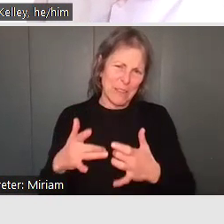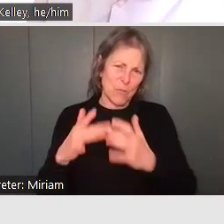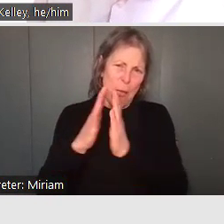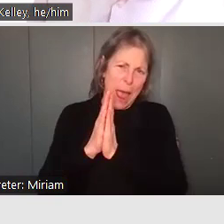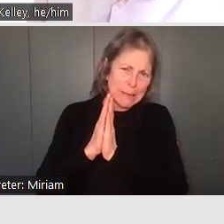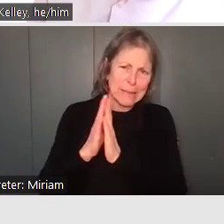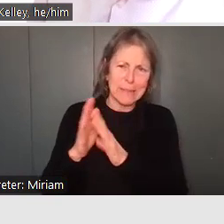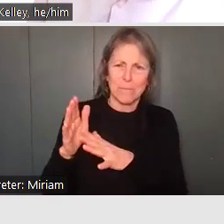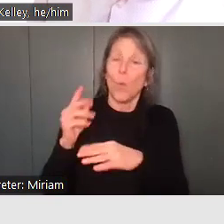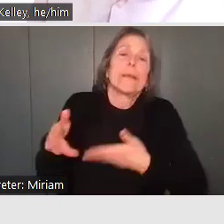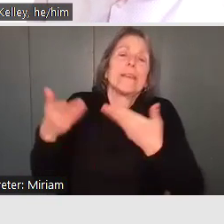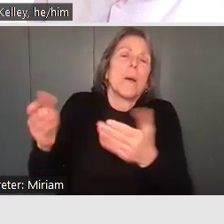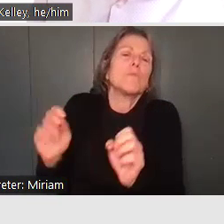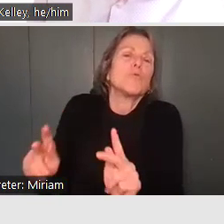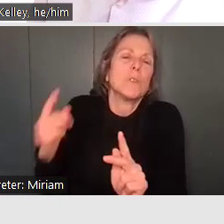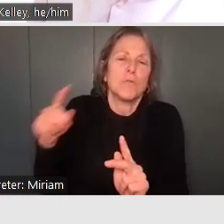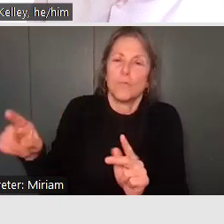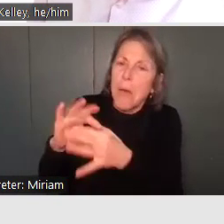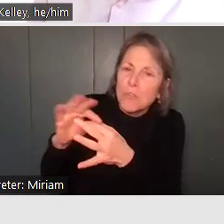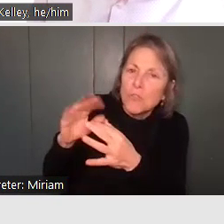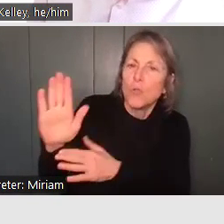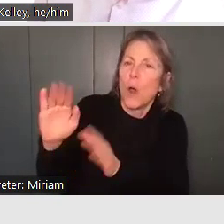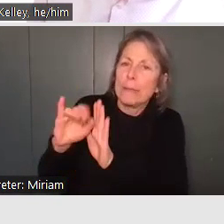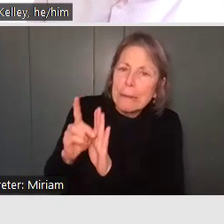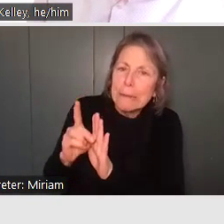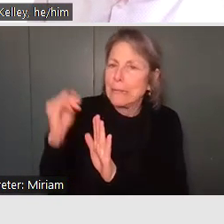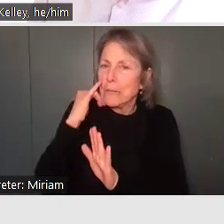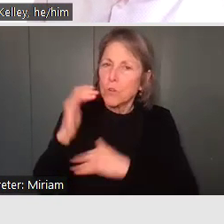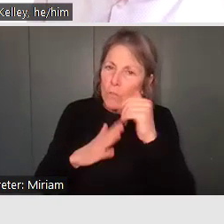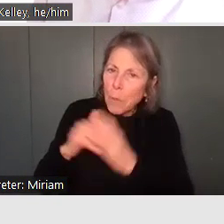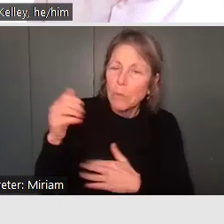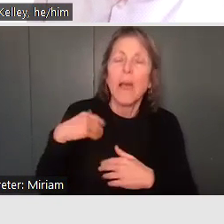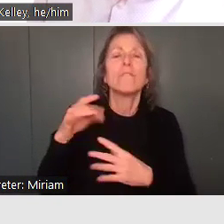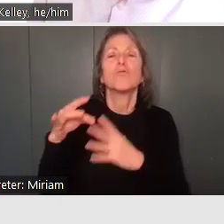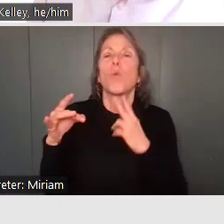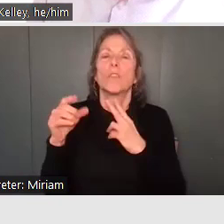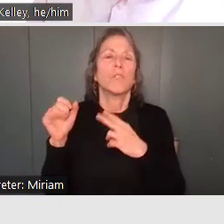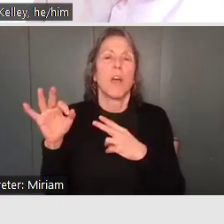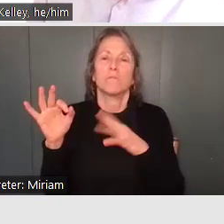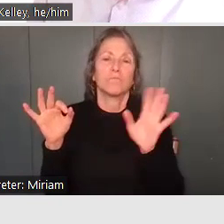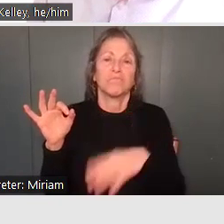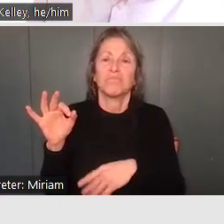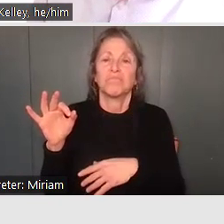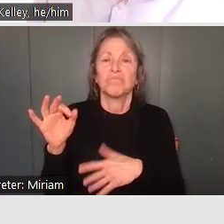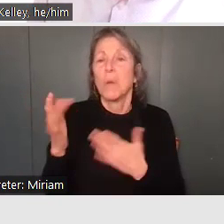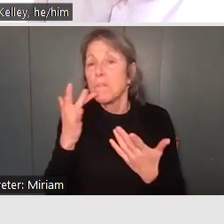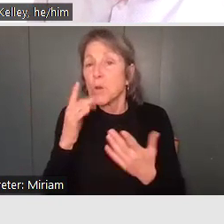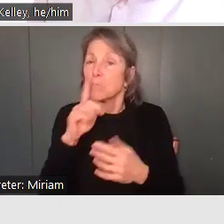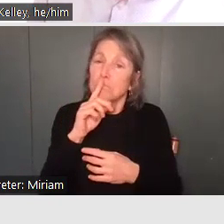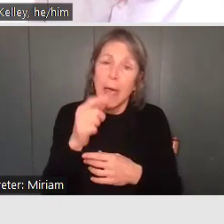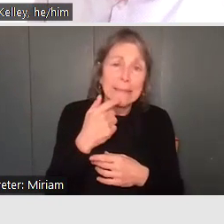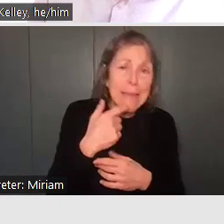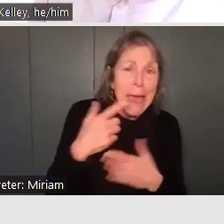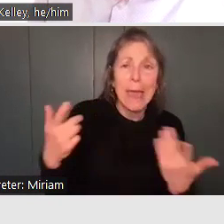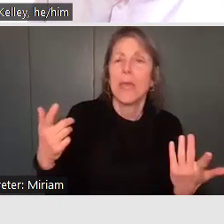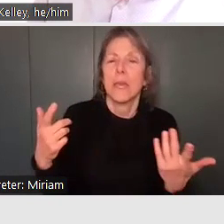a chance to mention how you identify, but there's also a choice of that would say would prefer to not say, or something to that Yeah, effect.